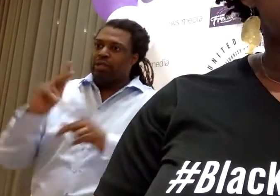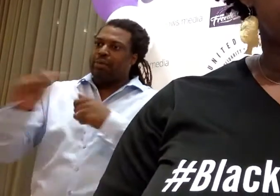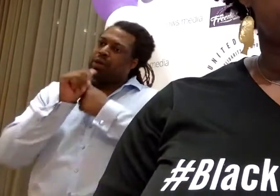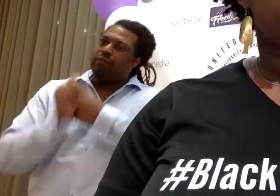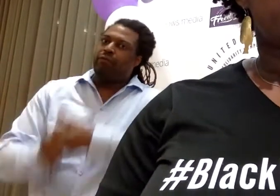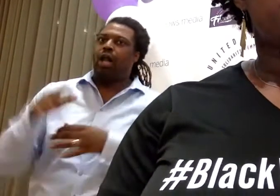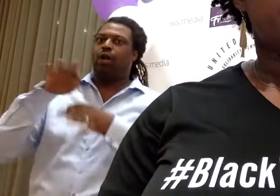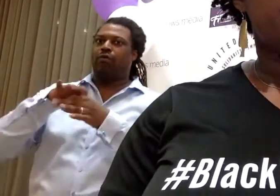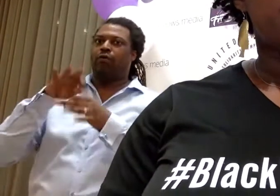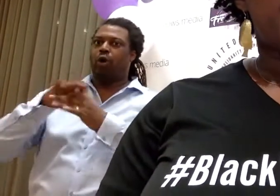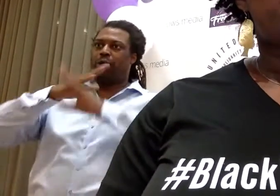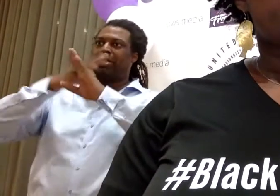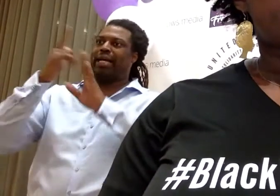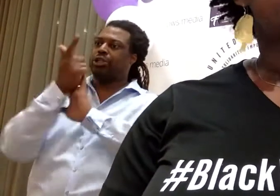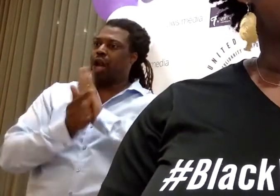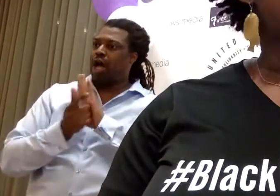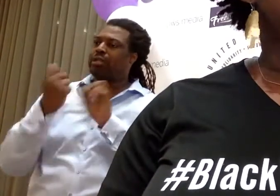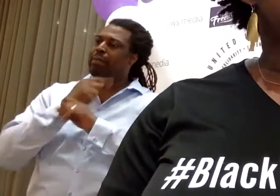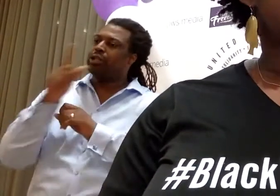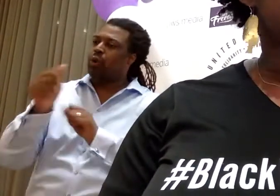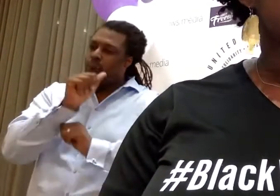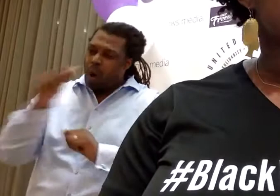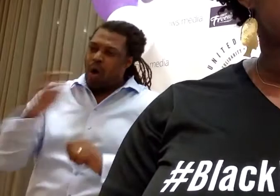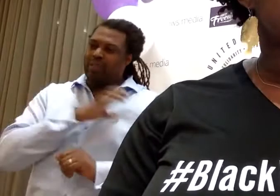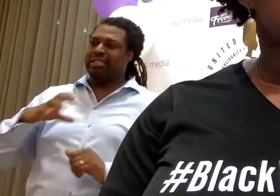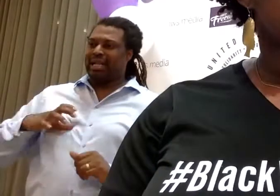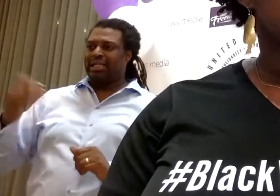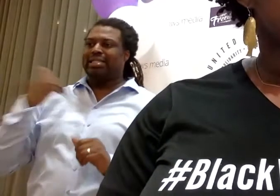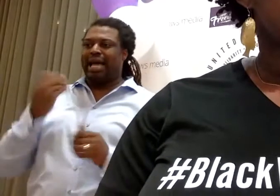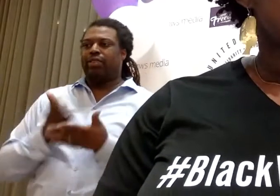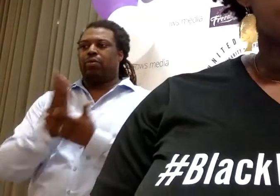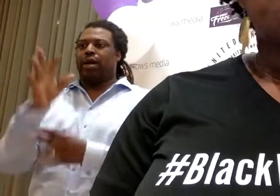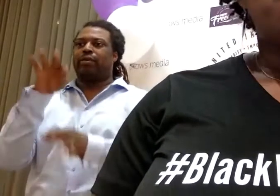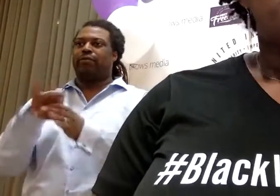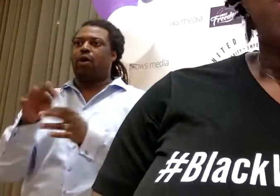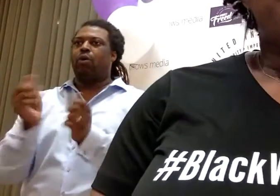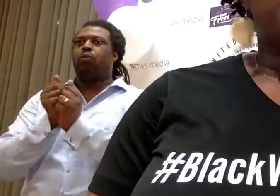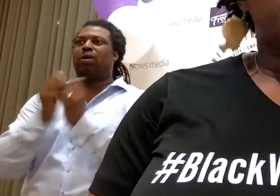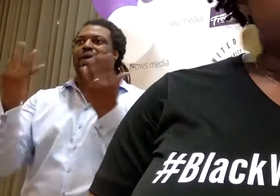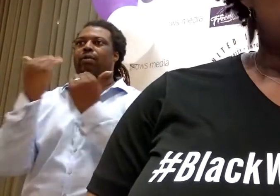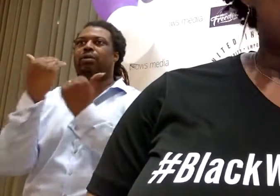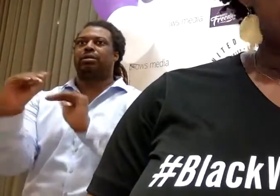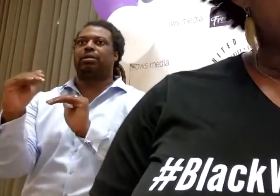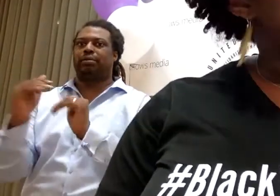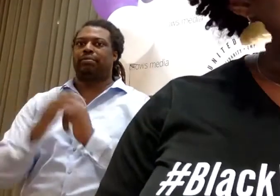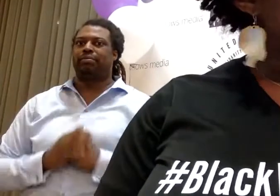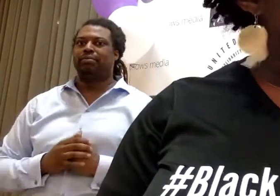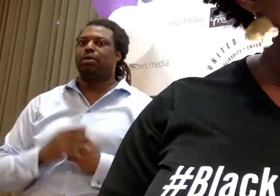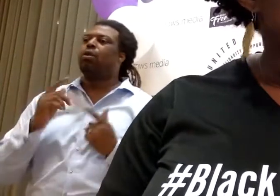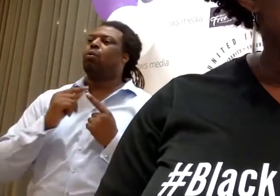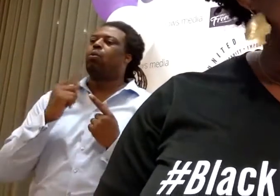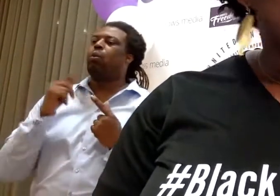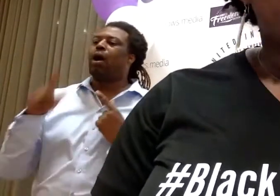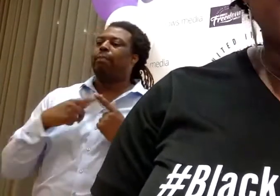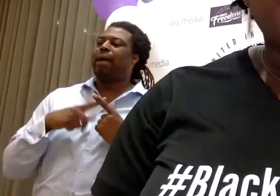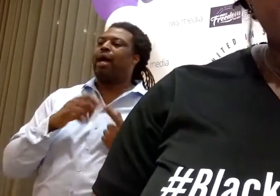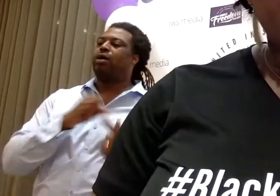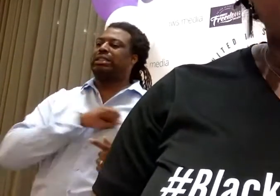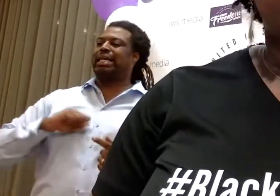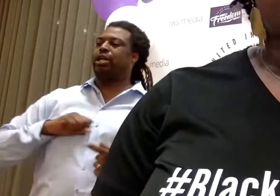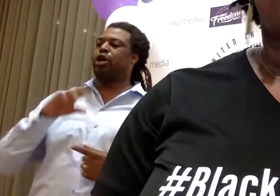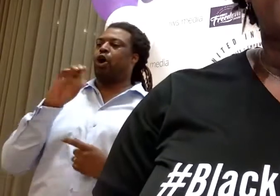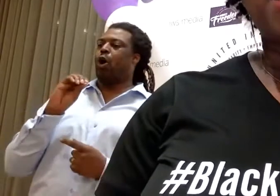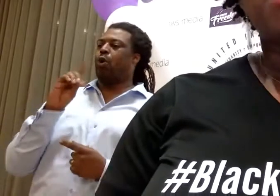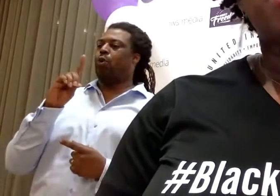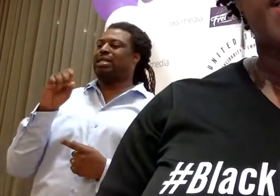ensure citizens of her state had the right to vote with no restrictions? What if a Senator Odessa were in the